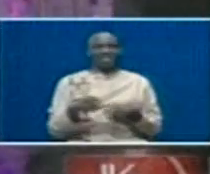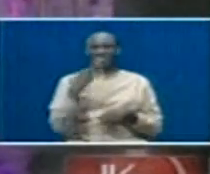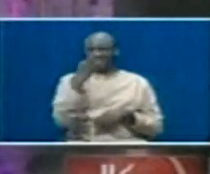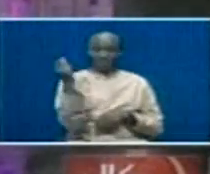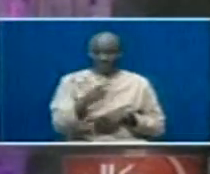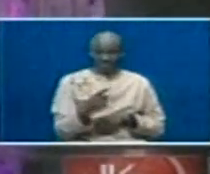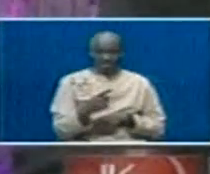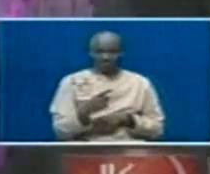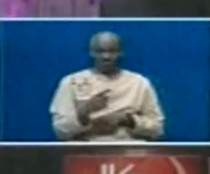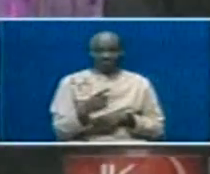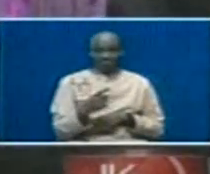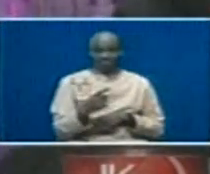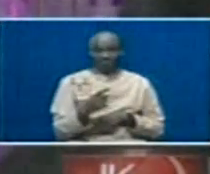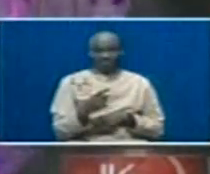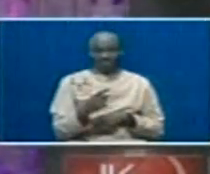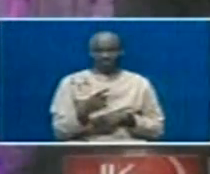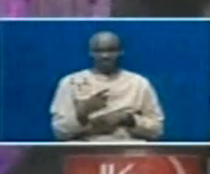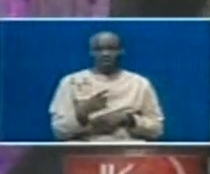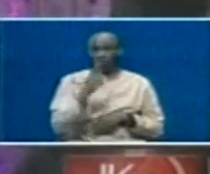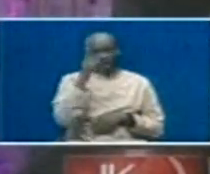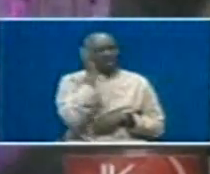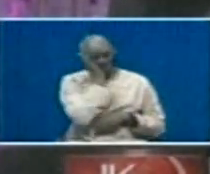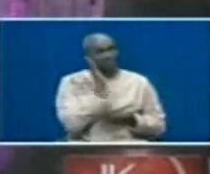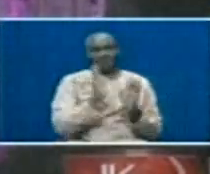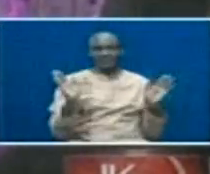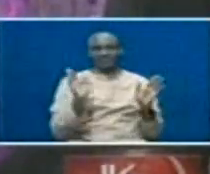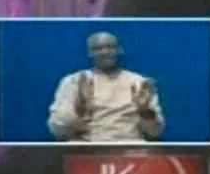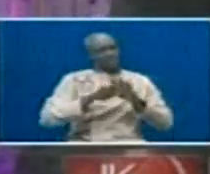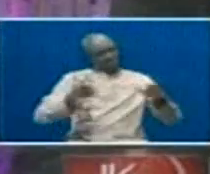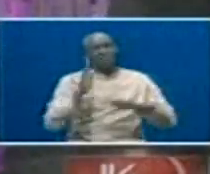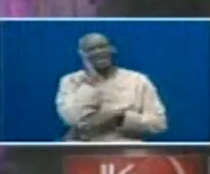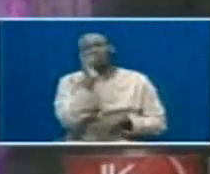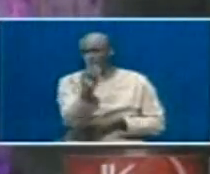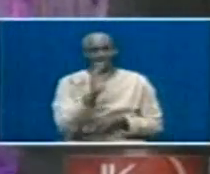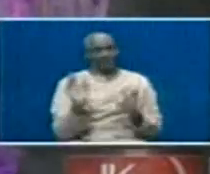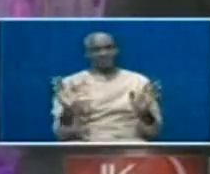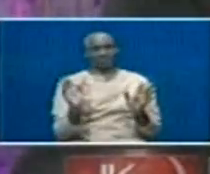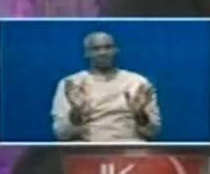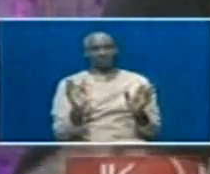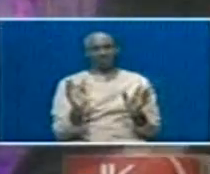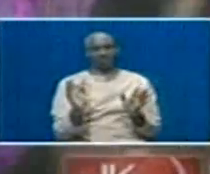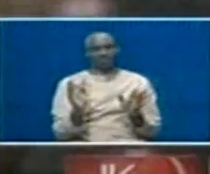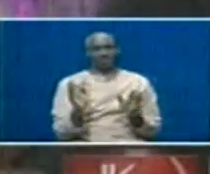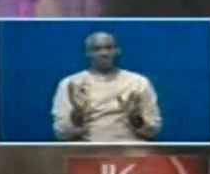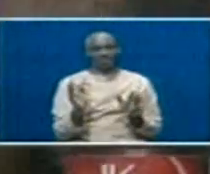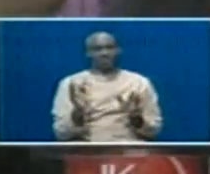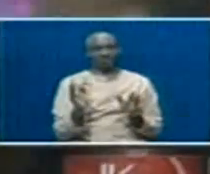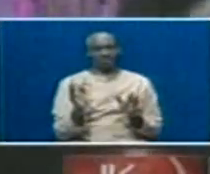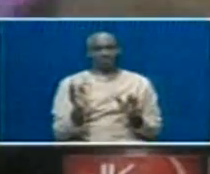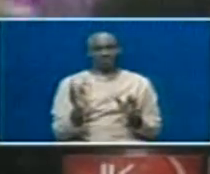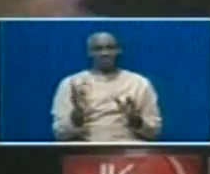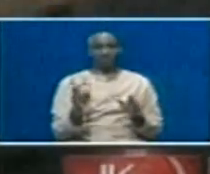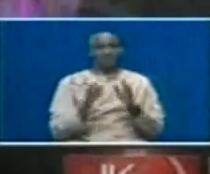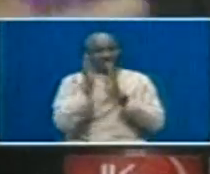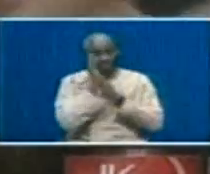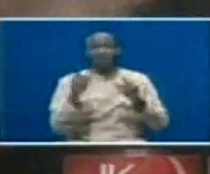3 months. We had only one bed. Now, let me explain to you what I mean by this. Because if you say, you know, you slept on the same